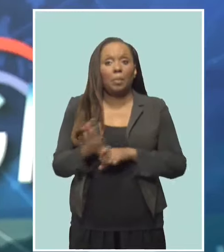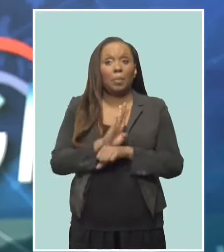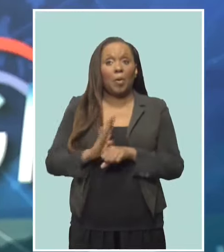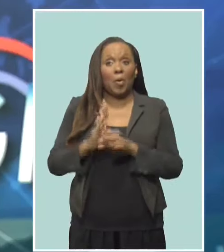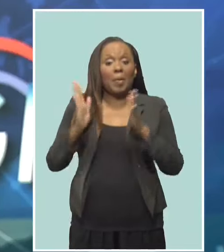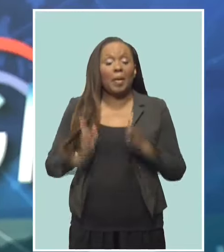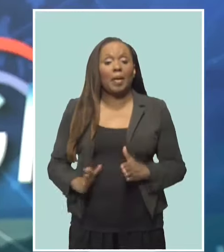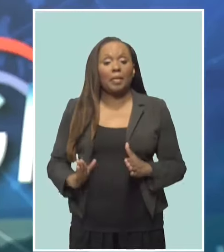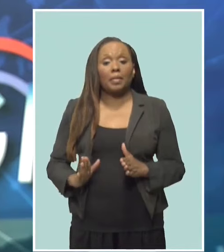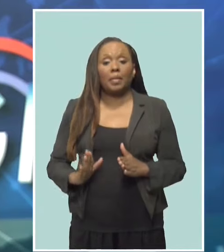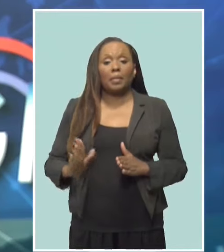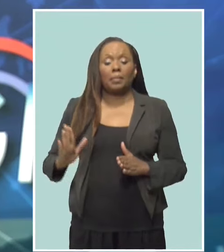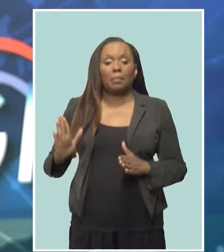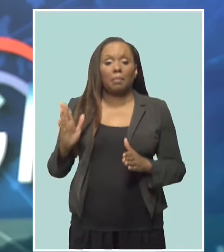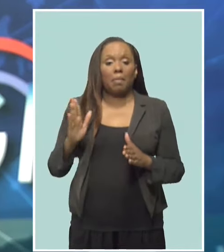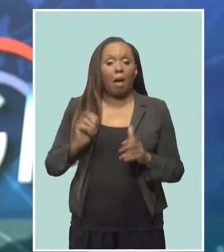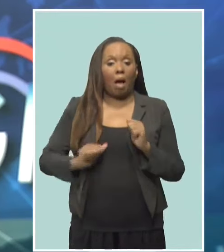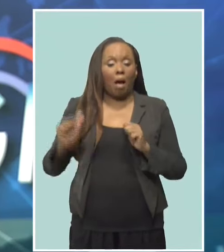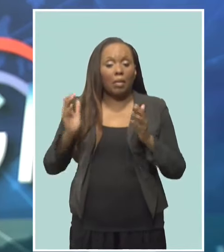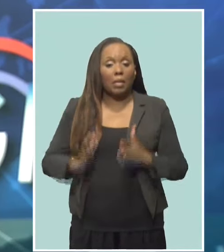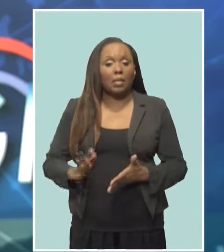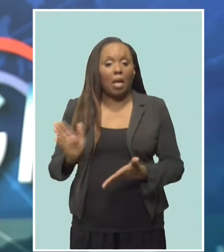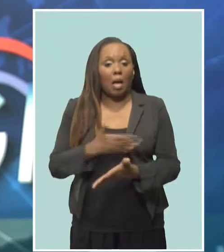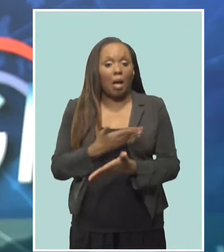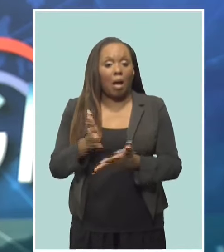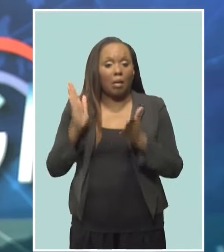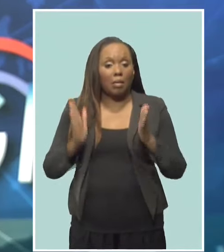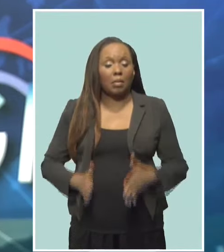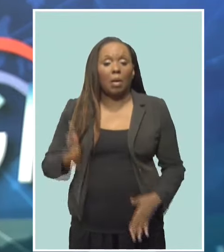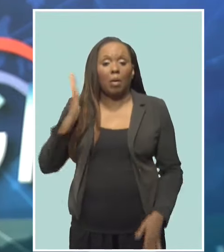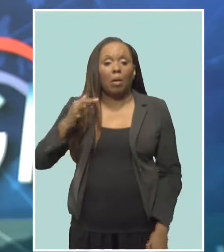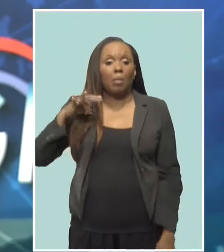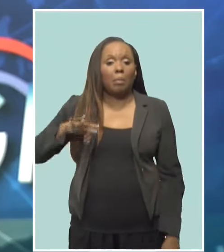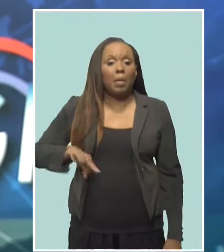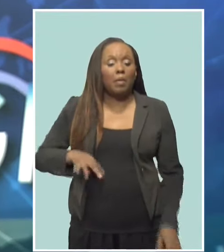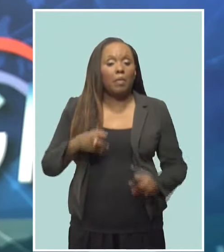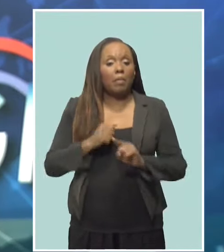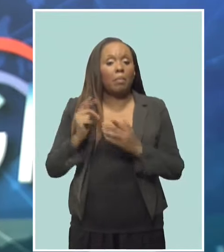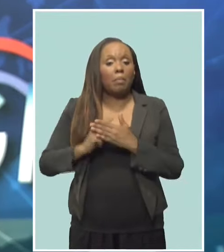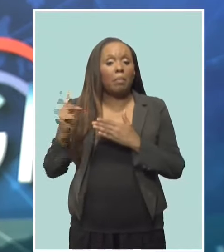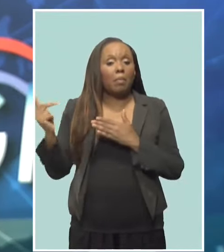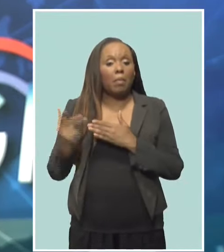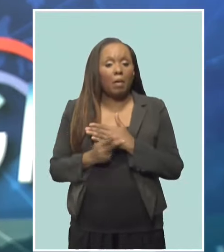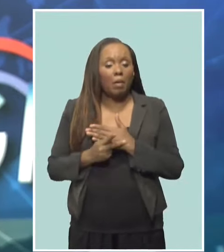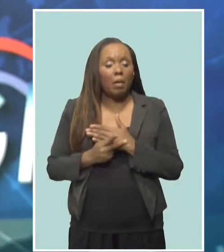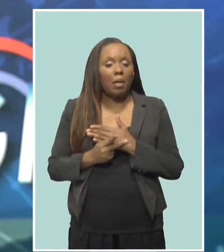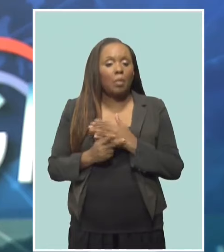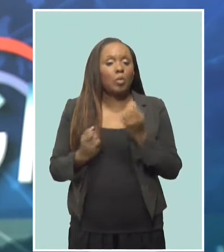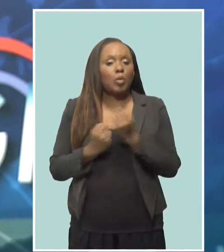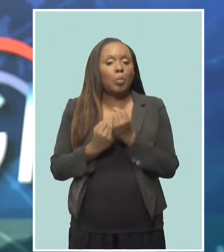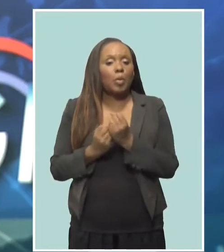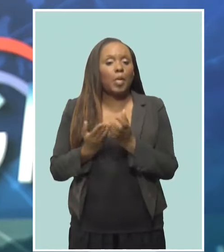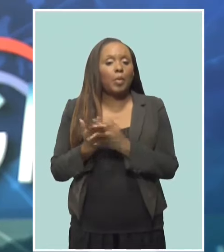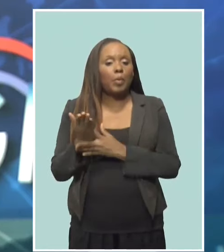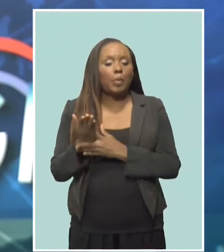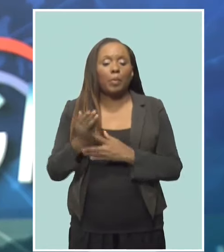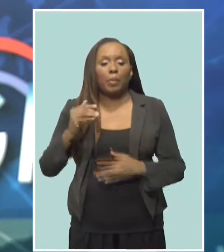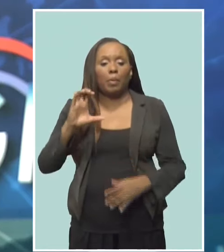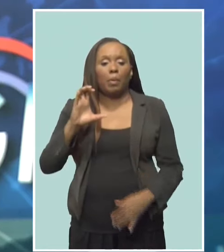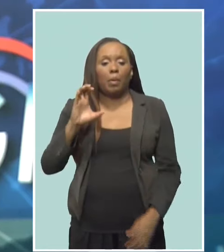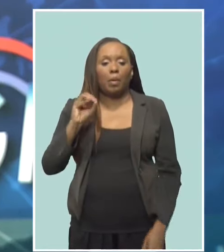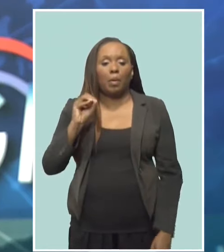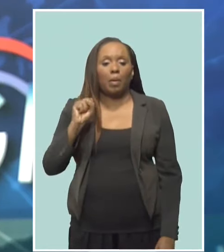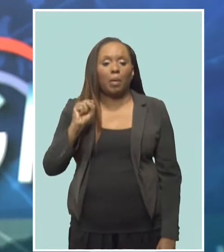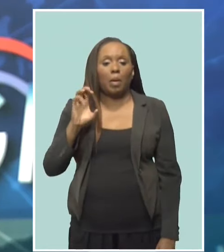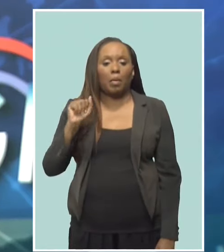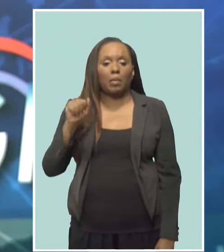Local artists stand to benefit from an upcoming outreach program being facilitated by the Copyright Society of Composers, Authors and